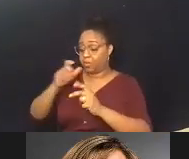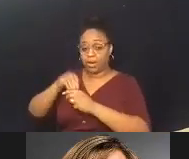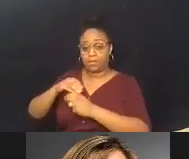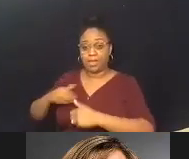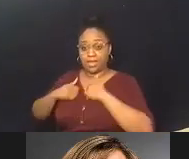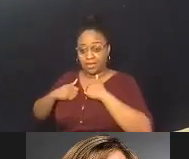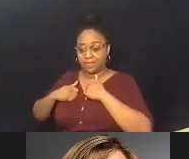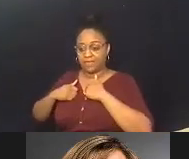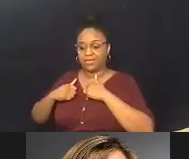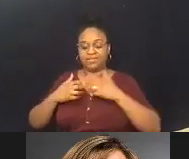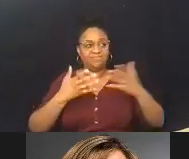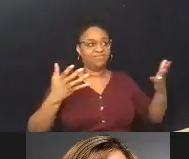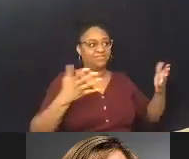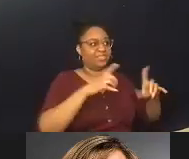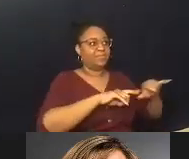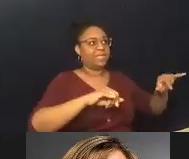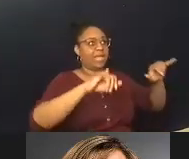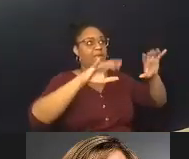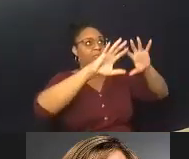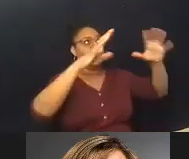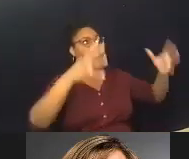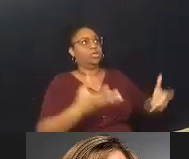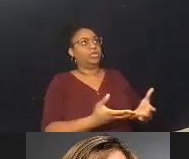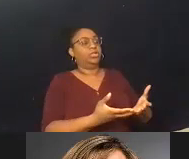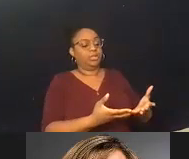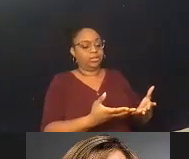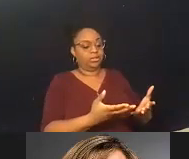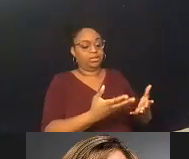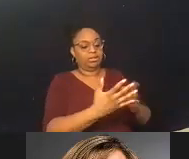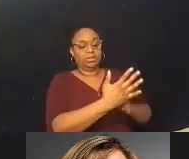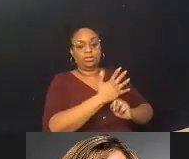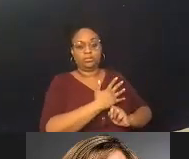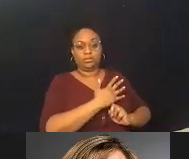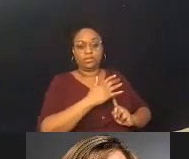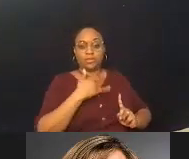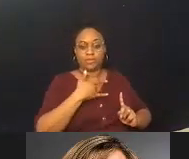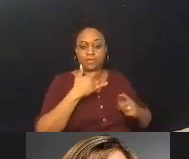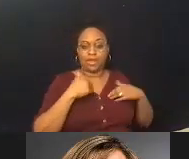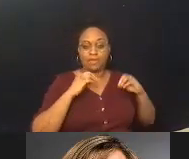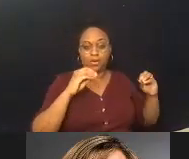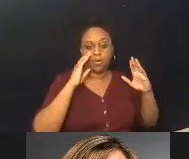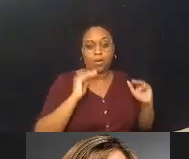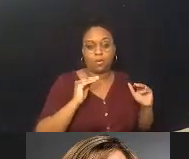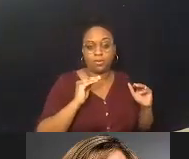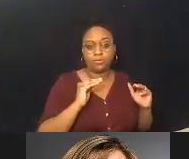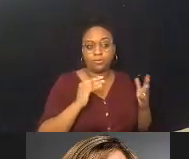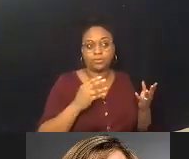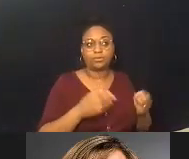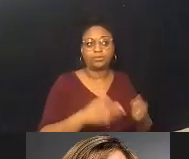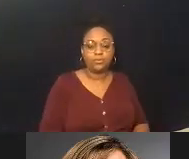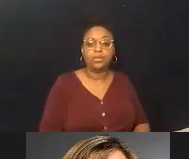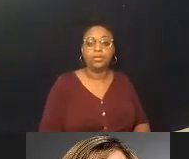it feels almost just, there's a sense of hopelessness sometimes that I feel in the space. So I think